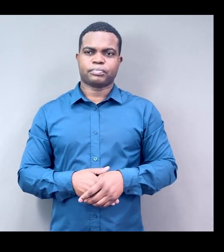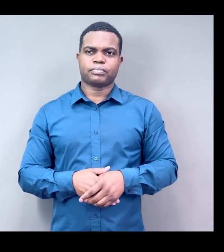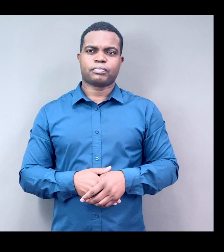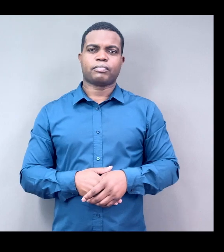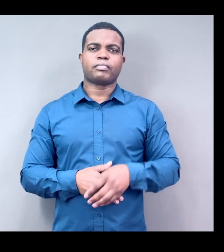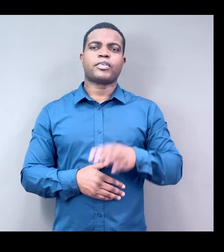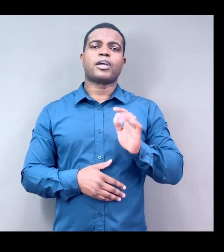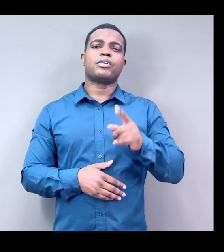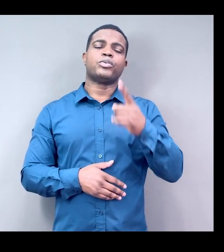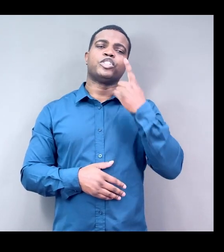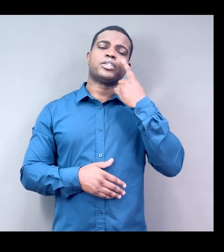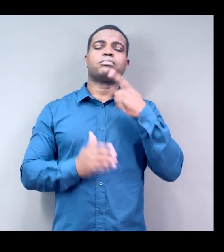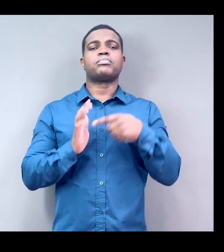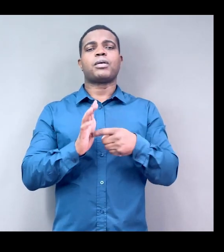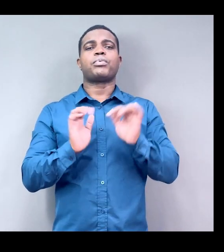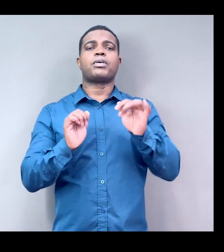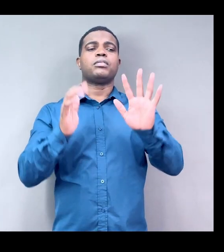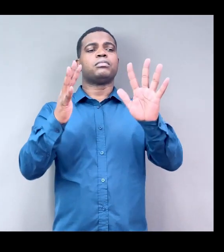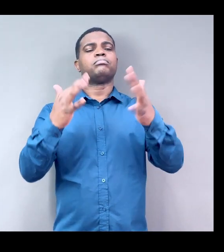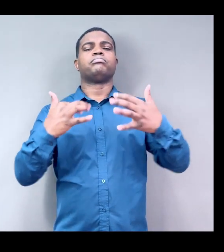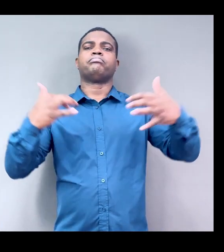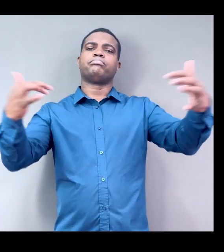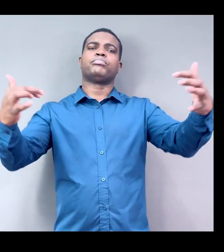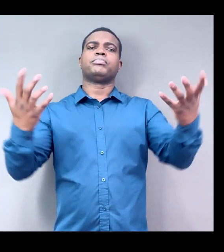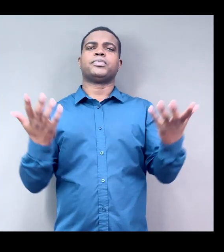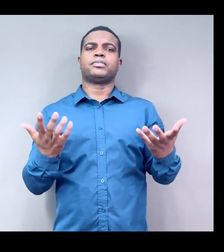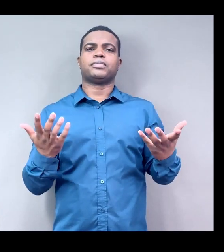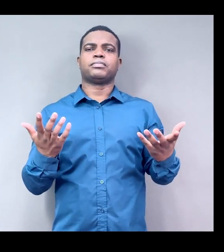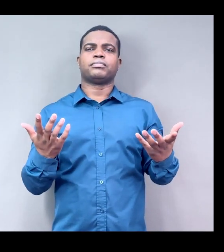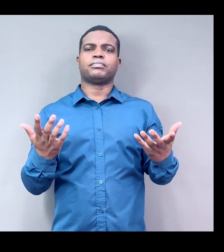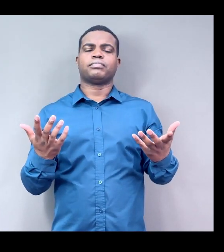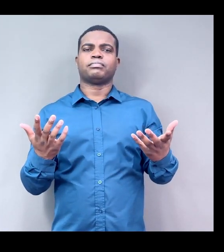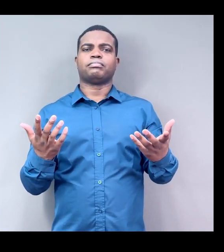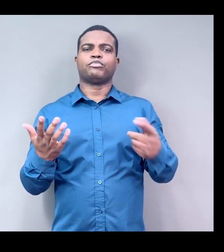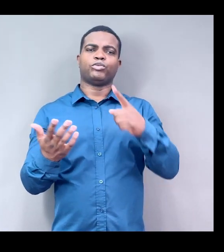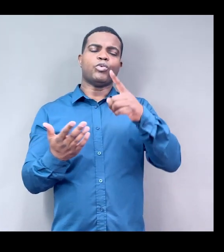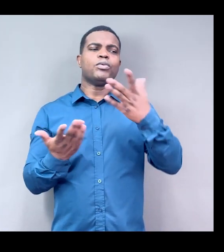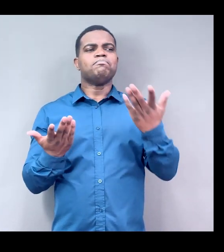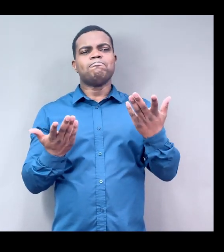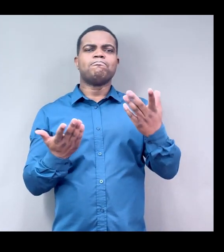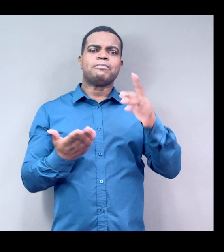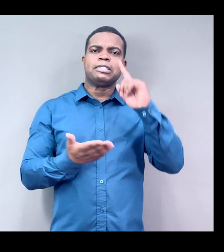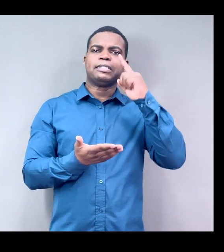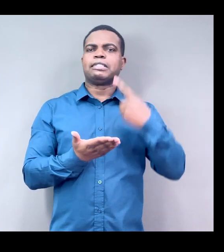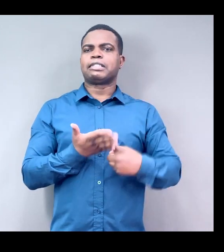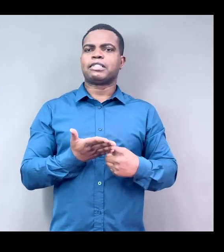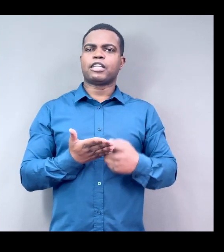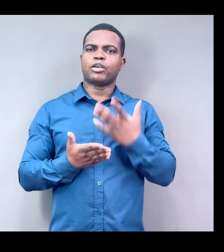to check town halls. You can